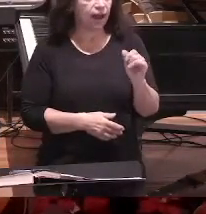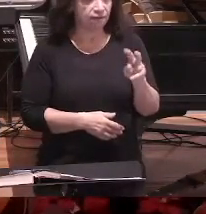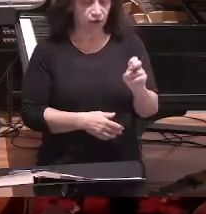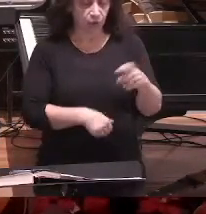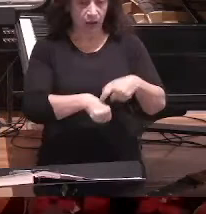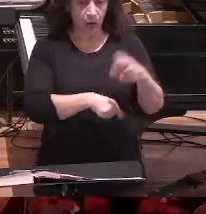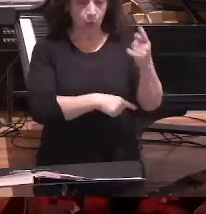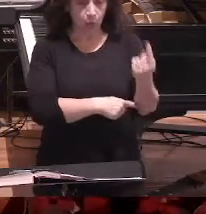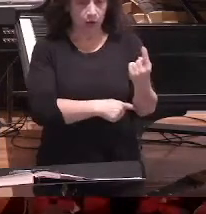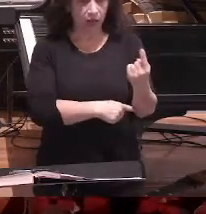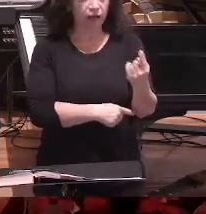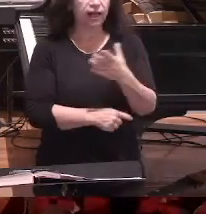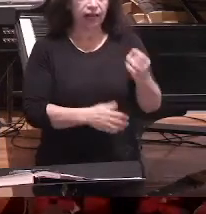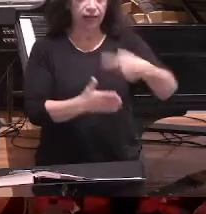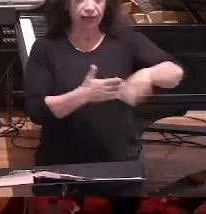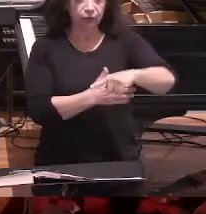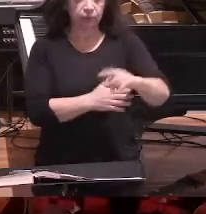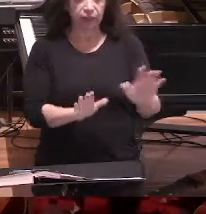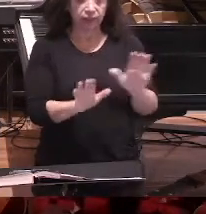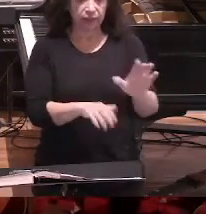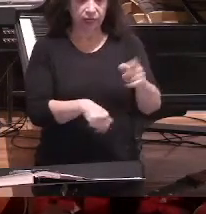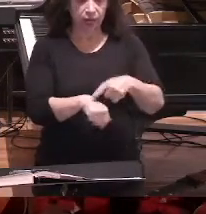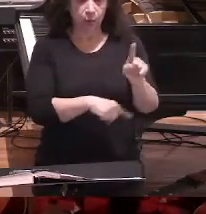as well as next Sunday at 1 o'clock